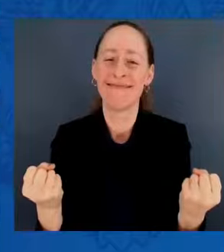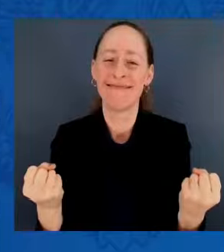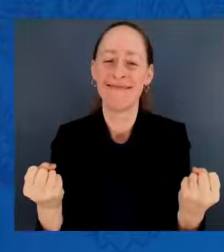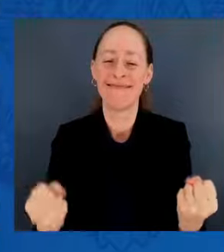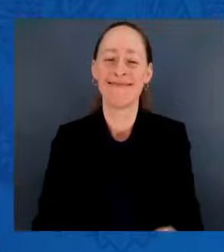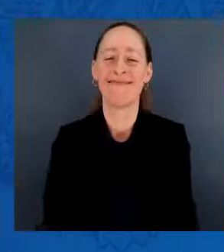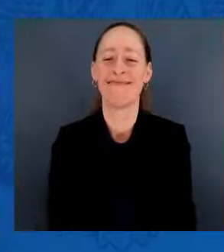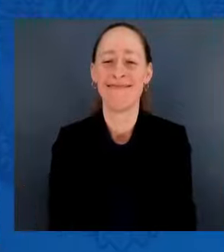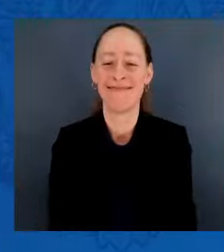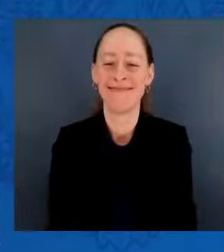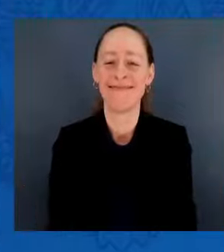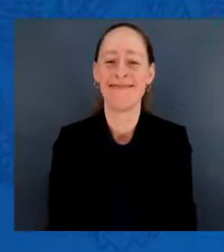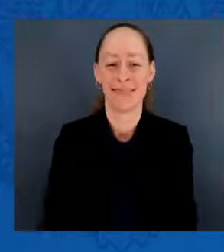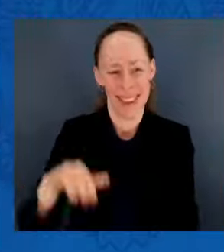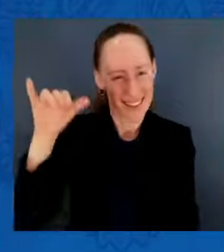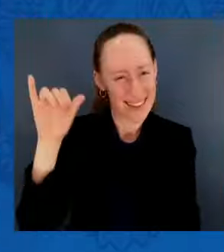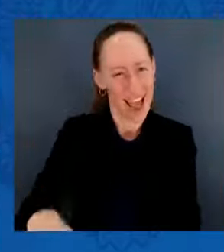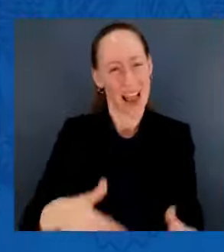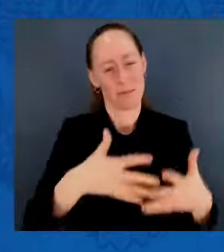Folks,